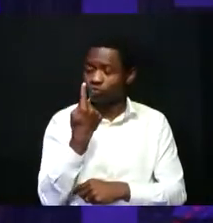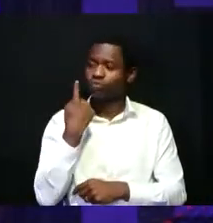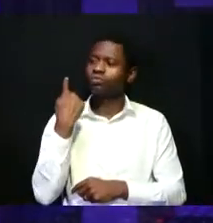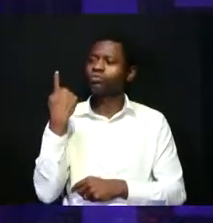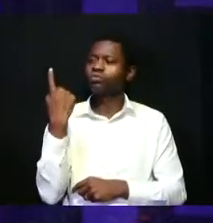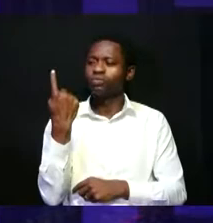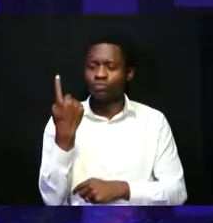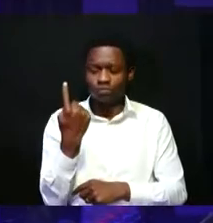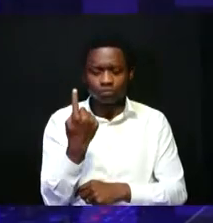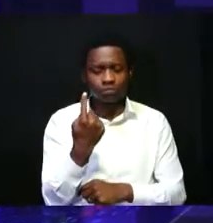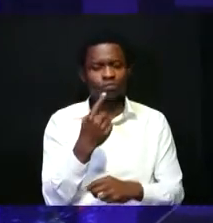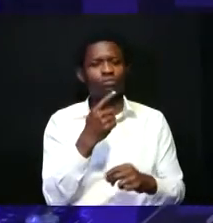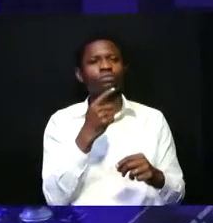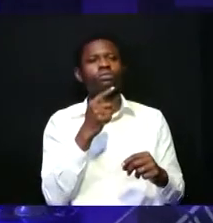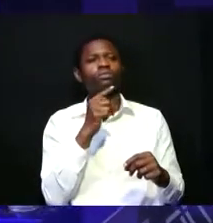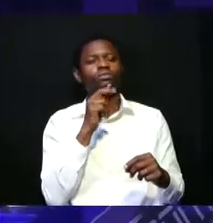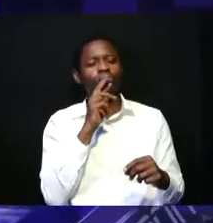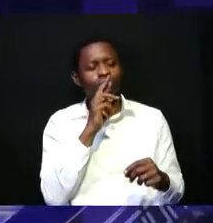wunkuto na